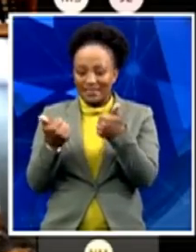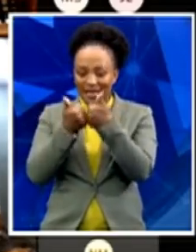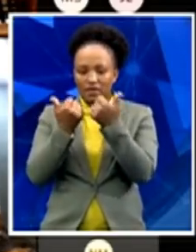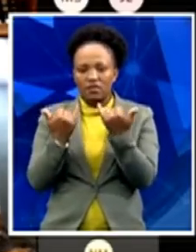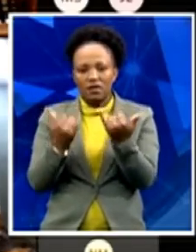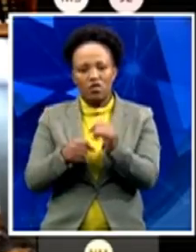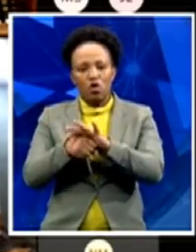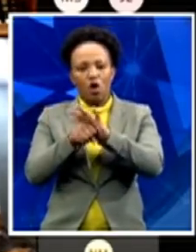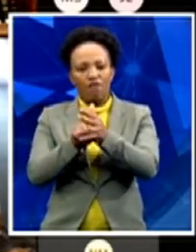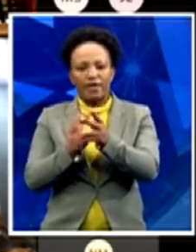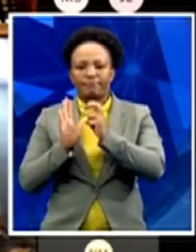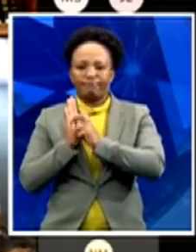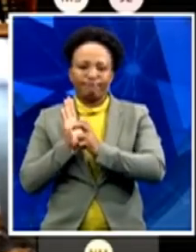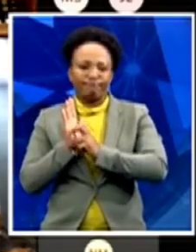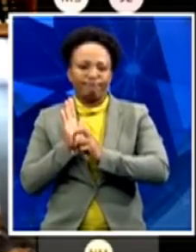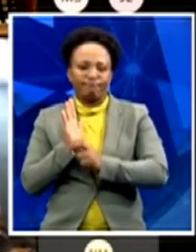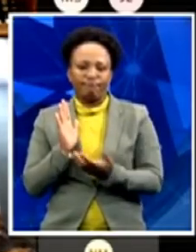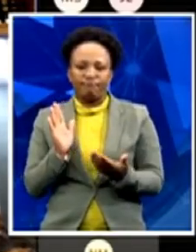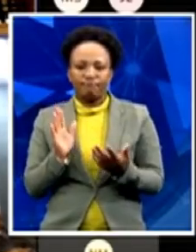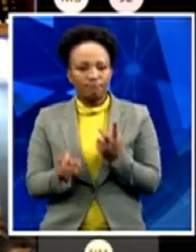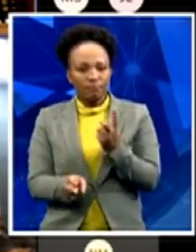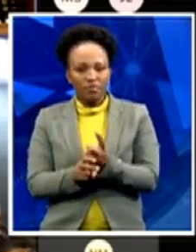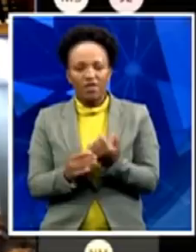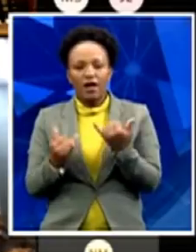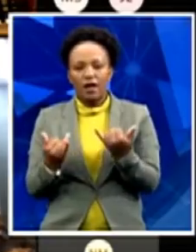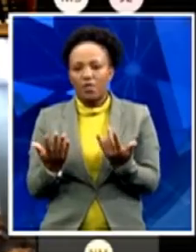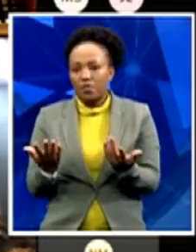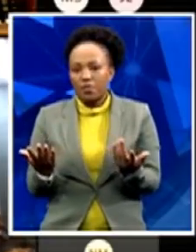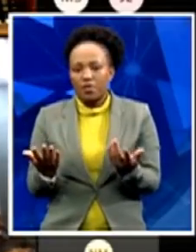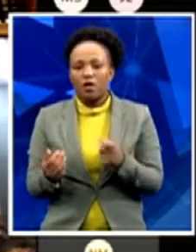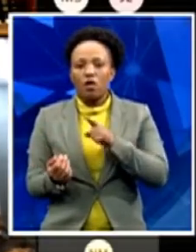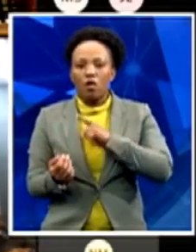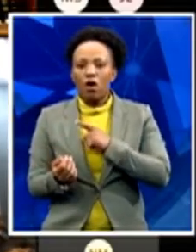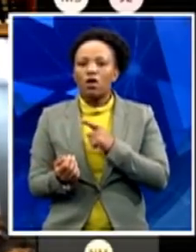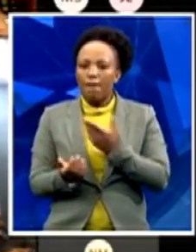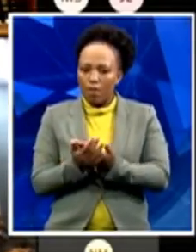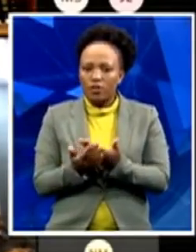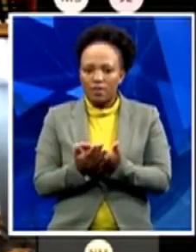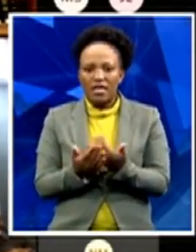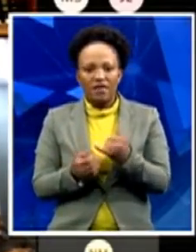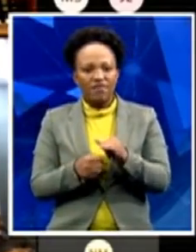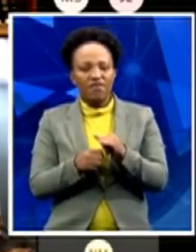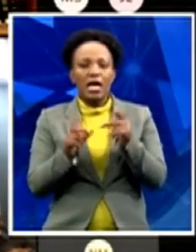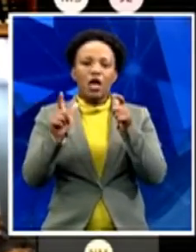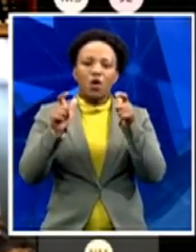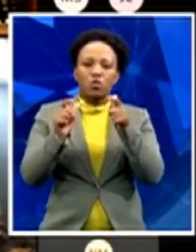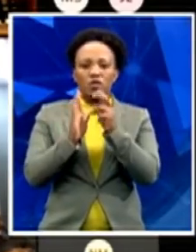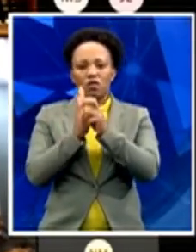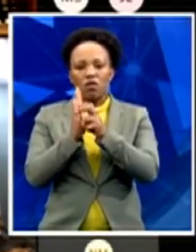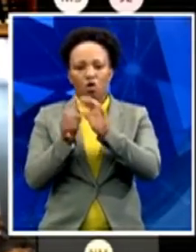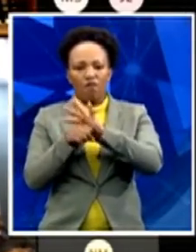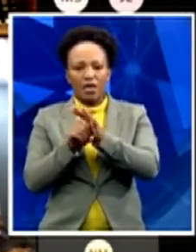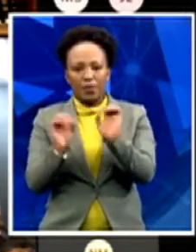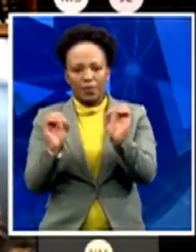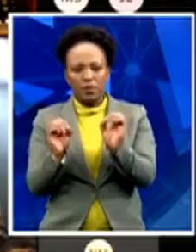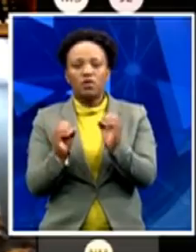it's very difficult to do, because one of the things that you could have done if it was not for the regulations was to just have a venue where you could put a